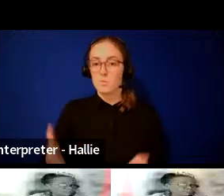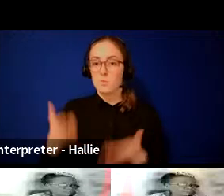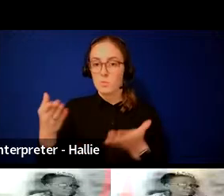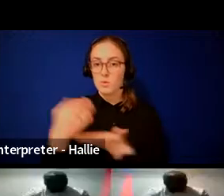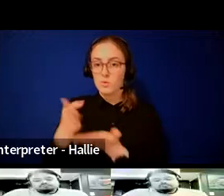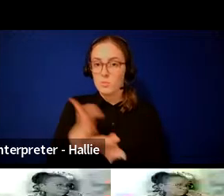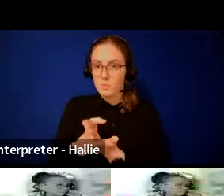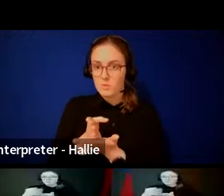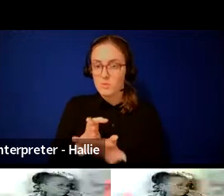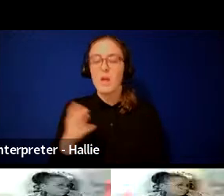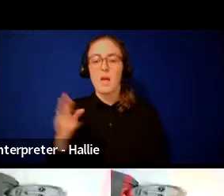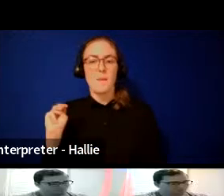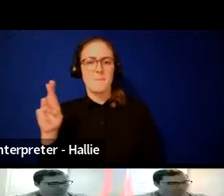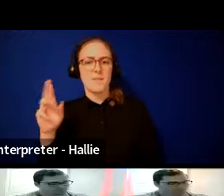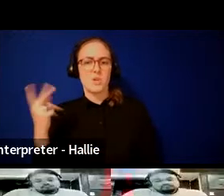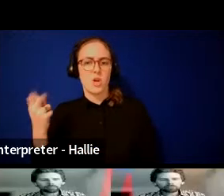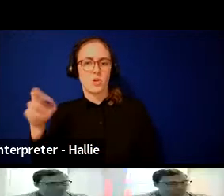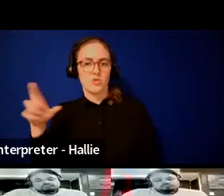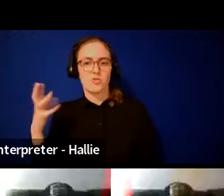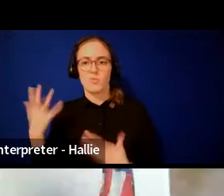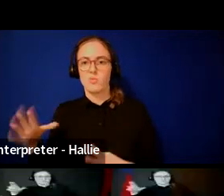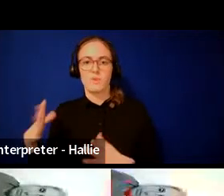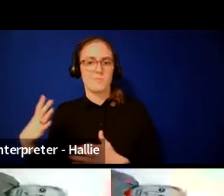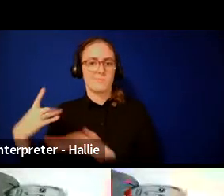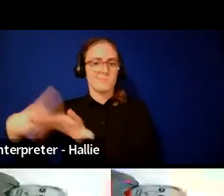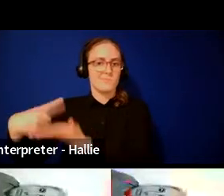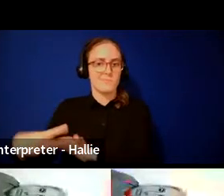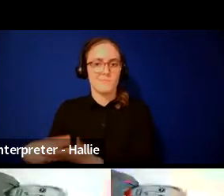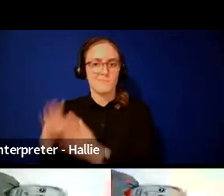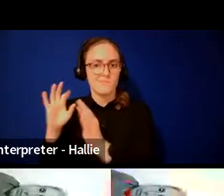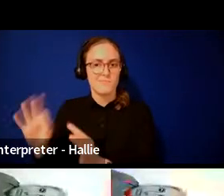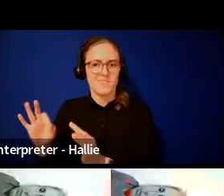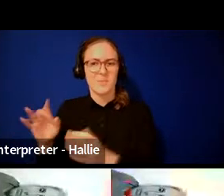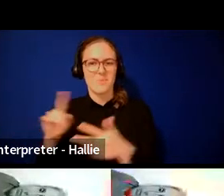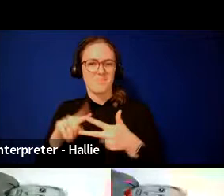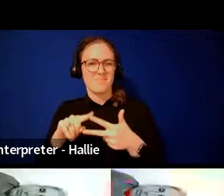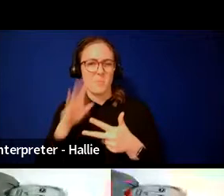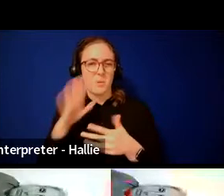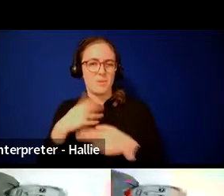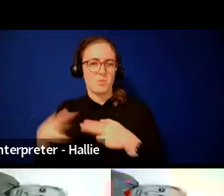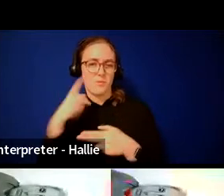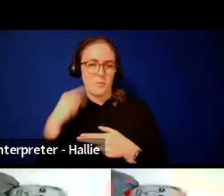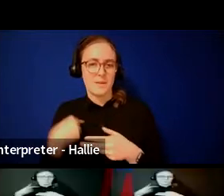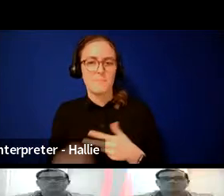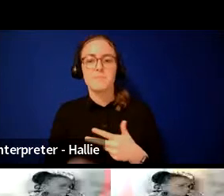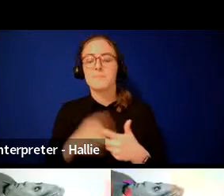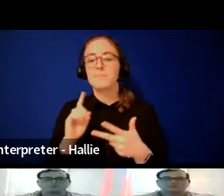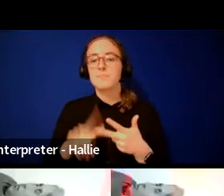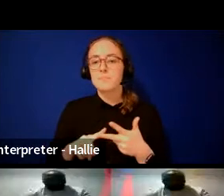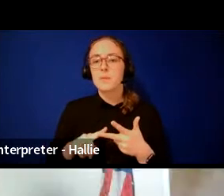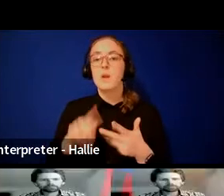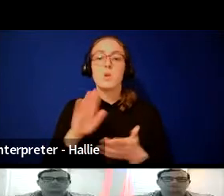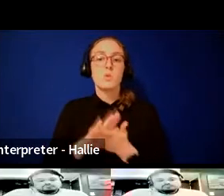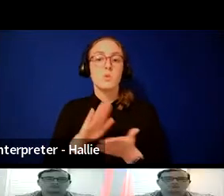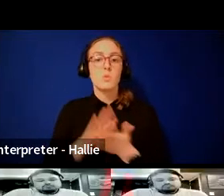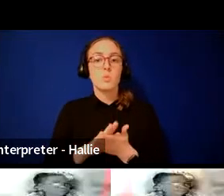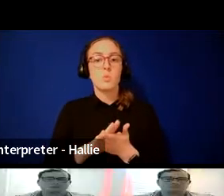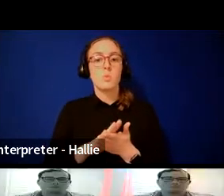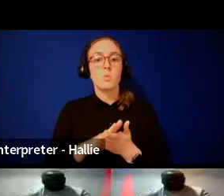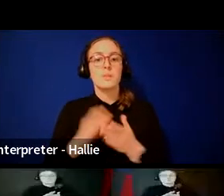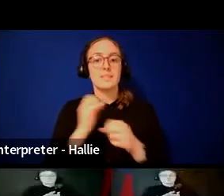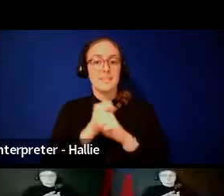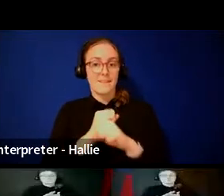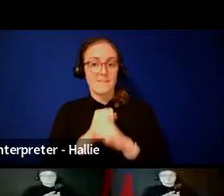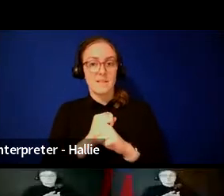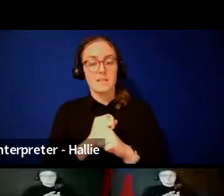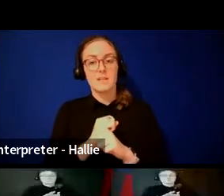Hunter did an excellent job in explaining that in detail. So I'll stay real short on that. We'll also go into the school safety legislation and